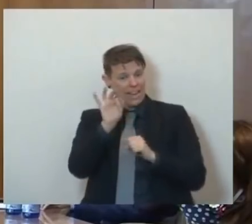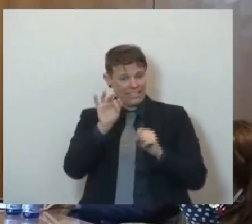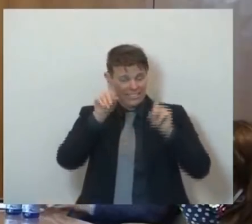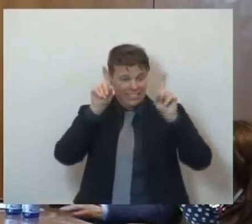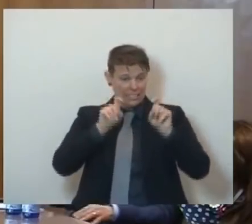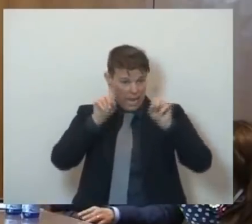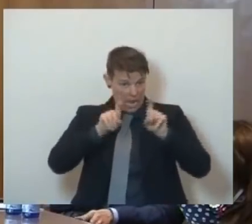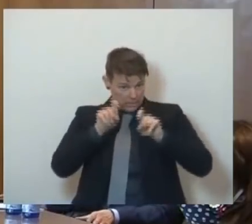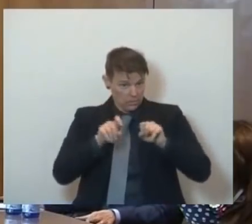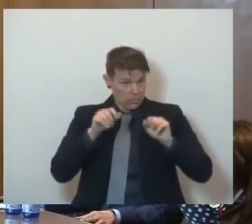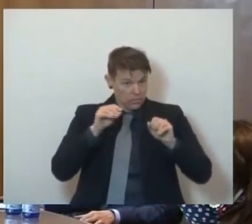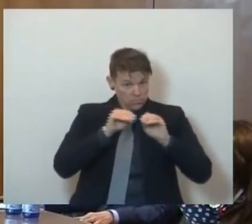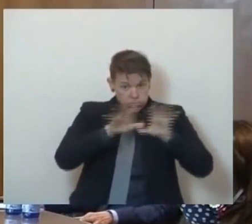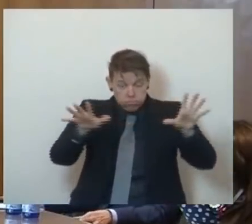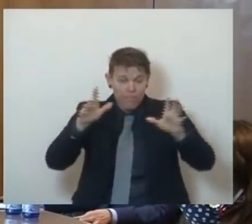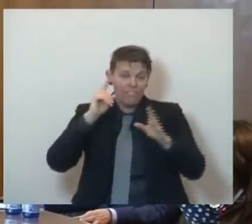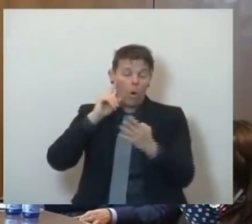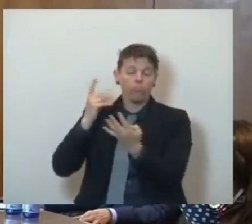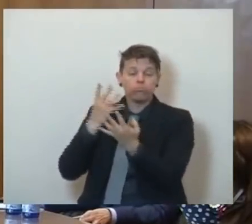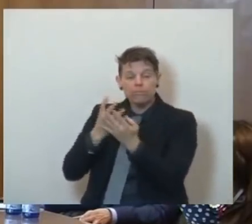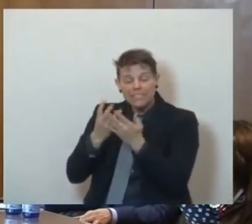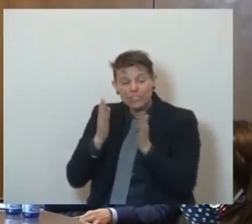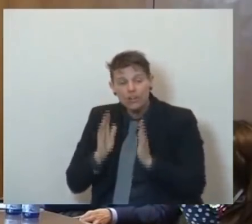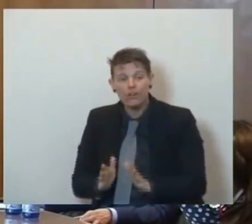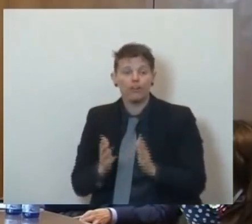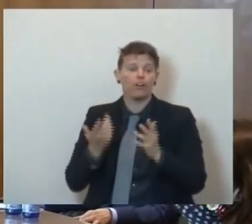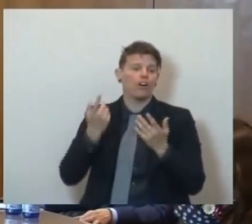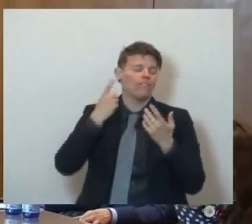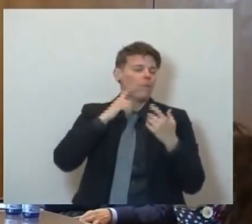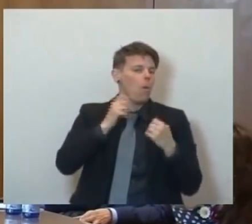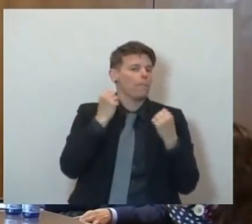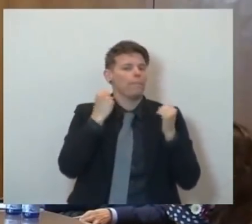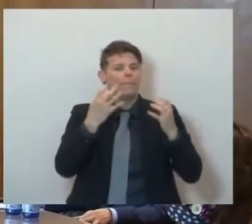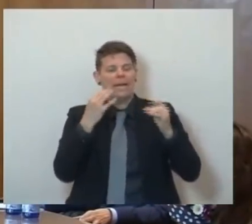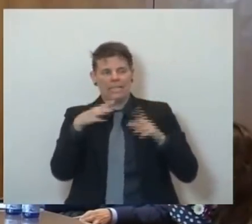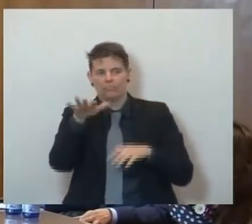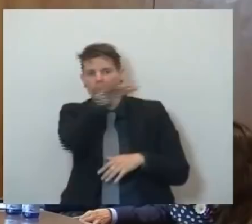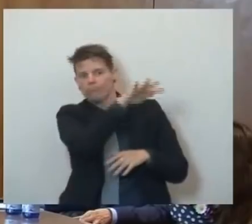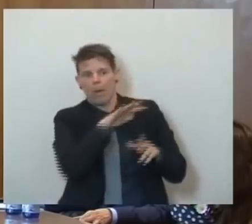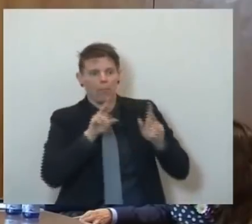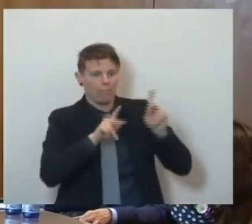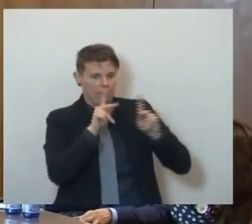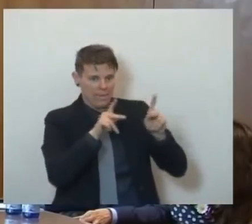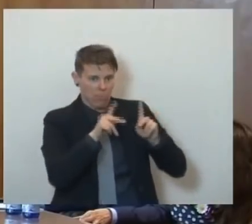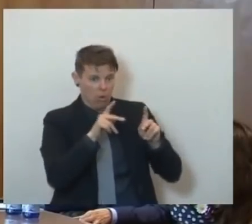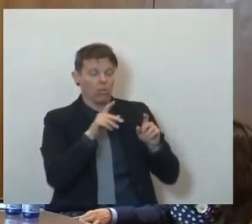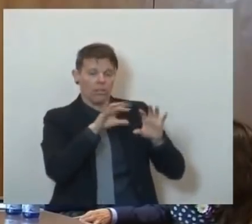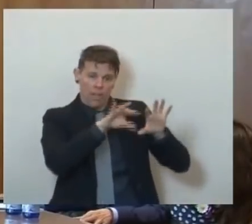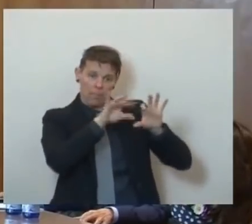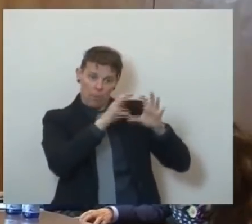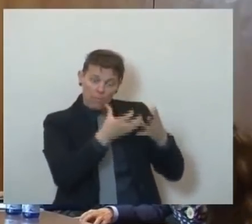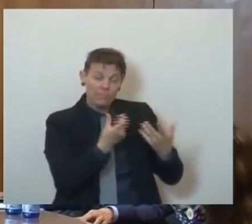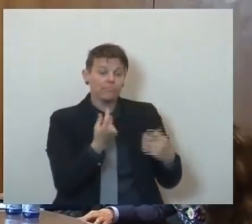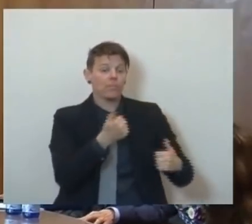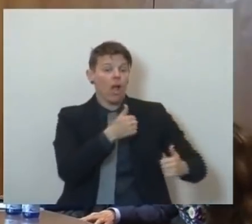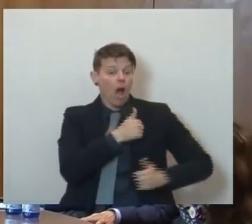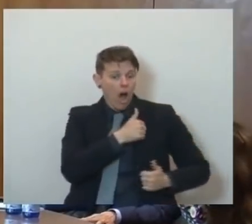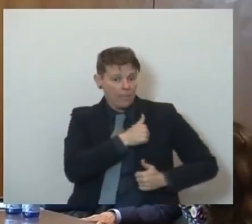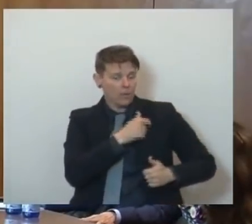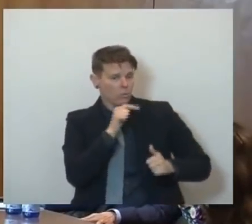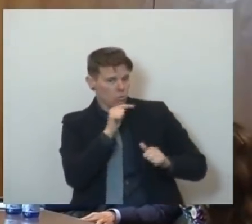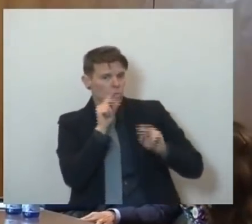jails and prisons, significant portions of those incarcerated populations and the guards who supervise them have the